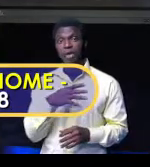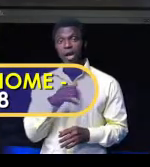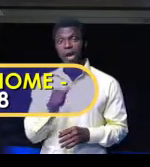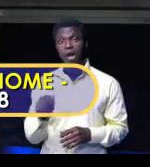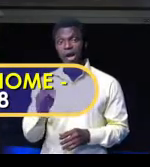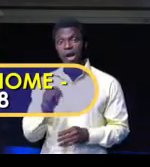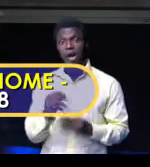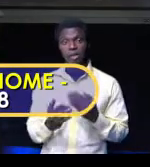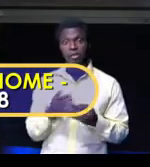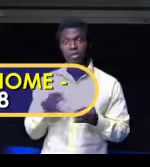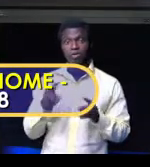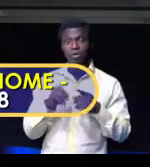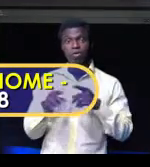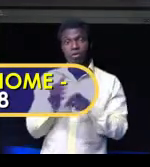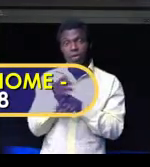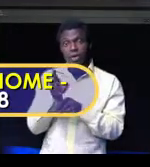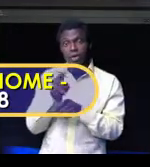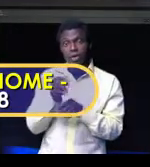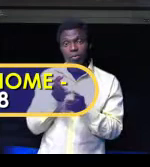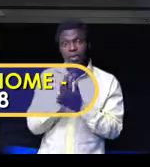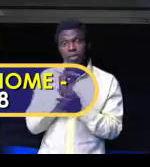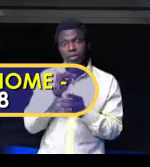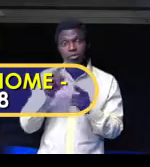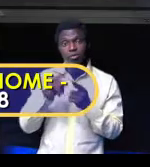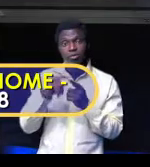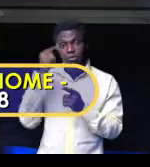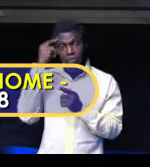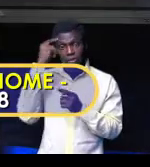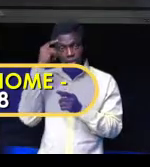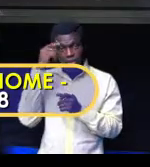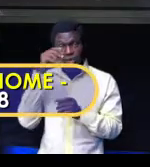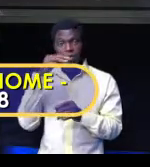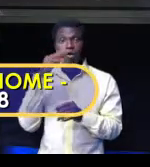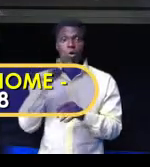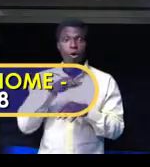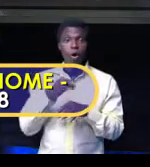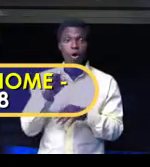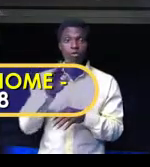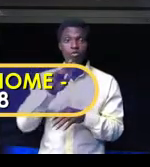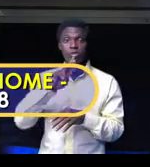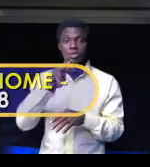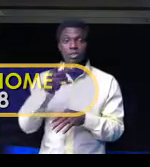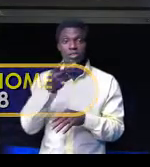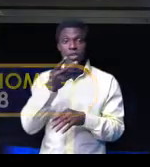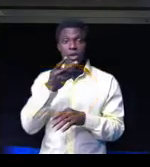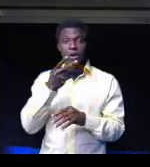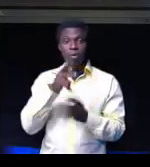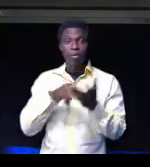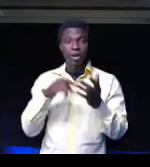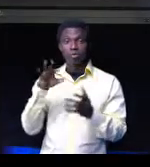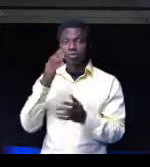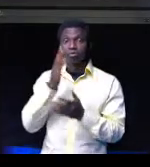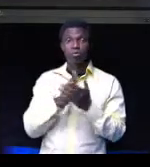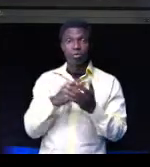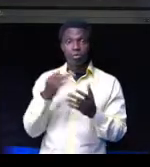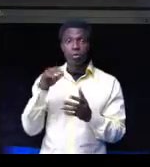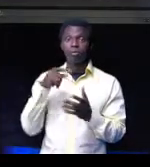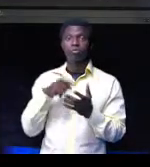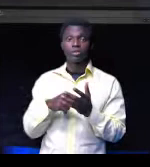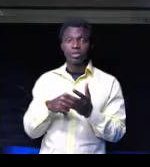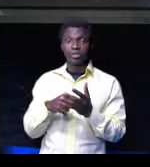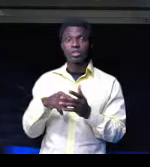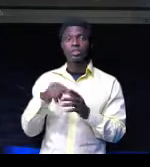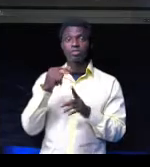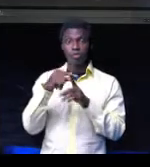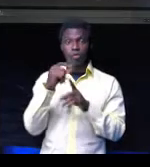An easy way to get them right is by thinking about the second part of some of these words. An easy way